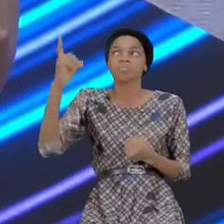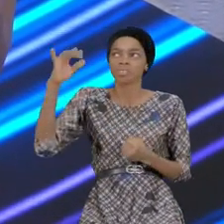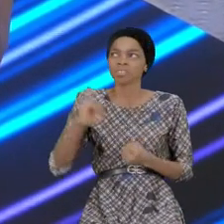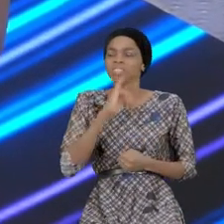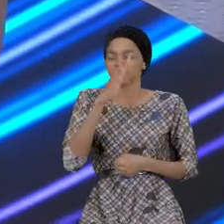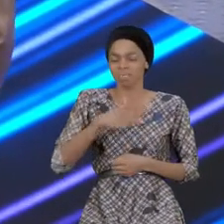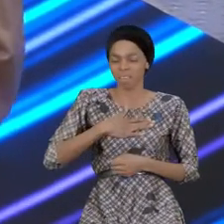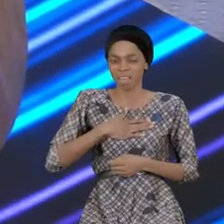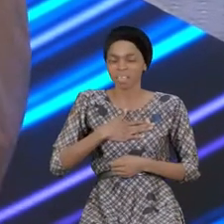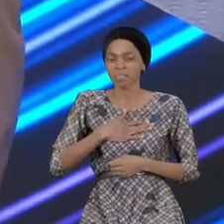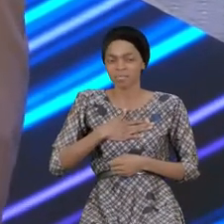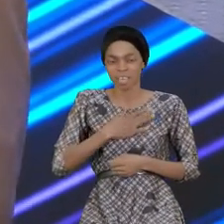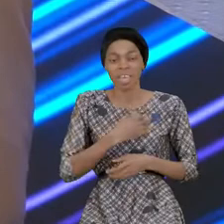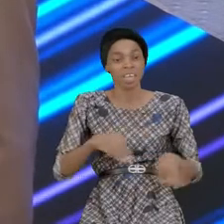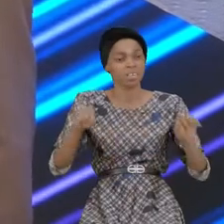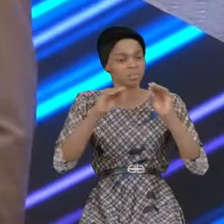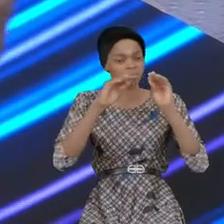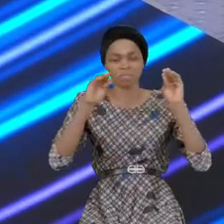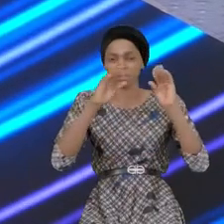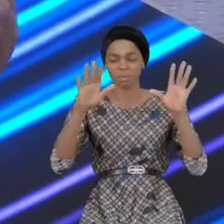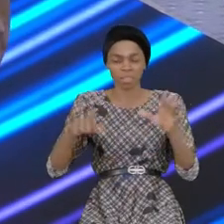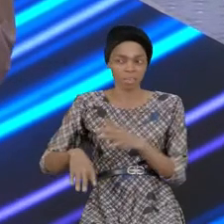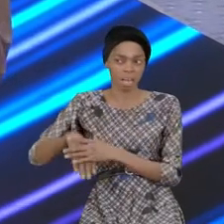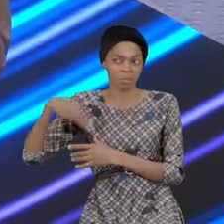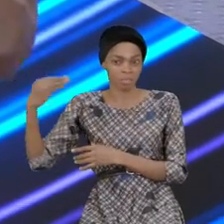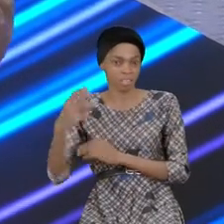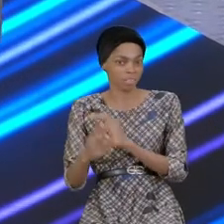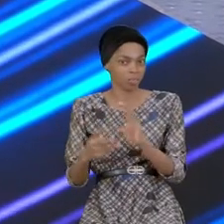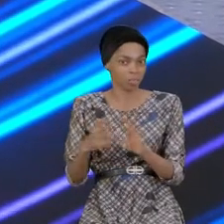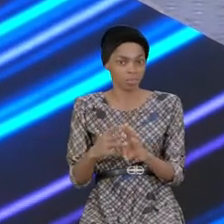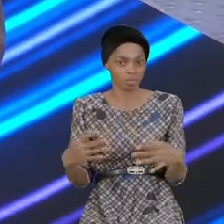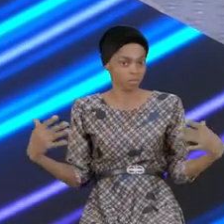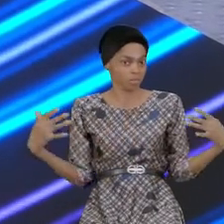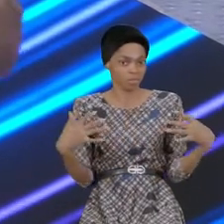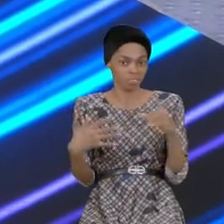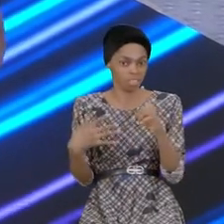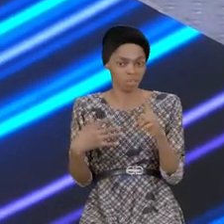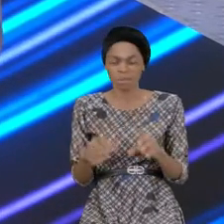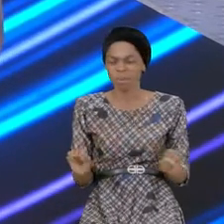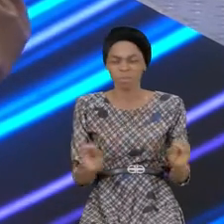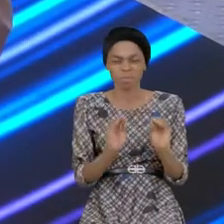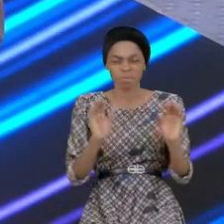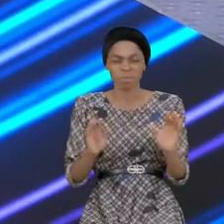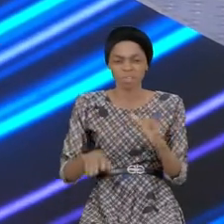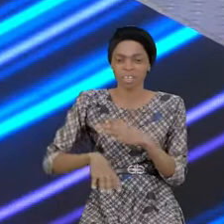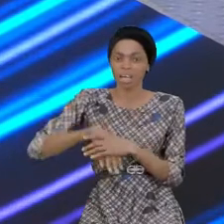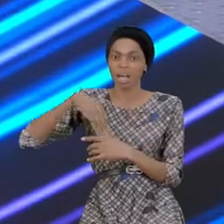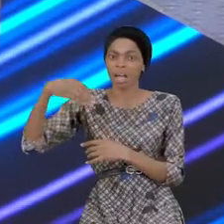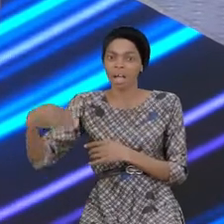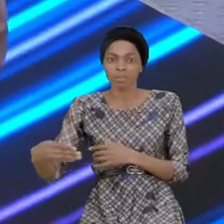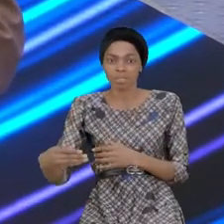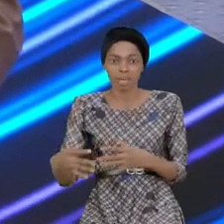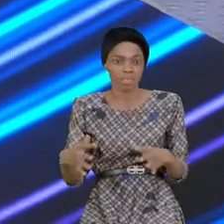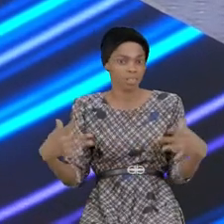mine, and nothing external ruffles you, nothing external jolts you.